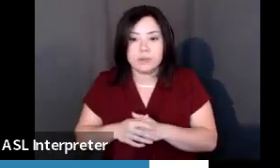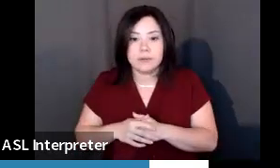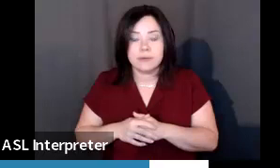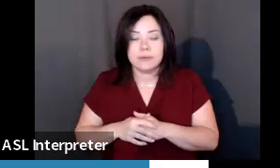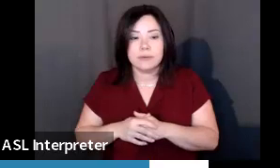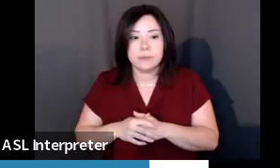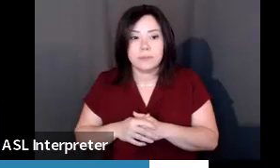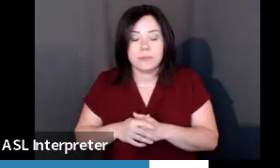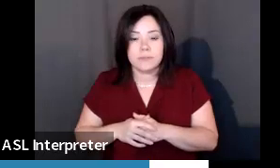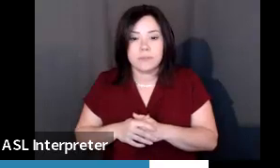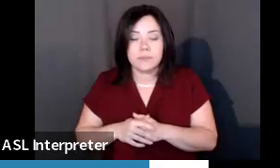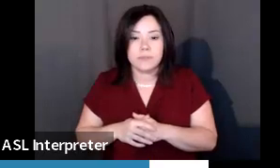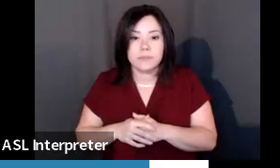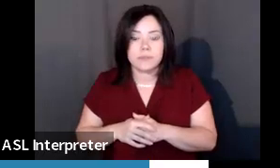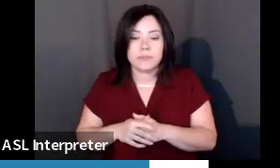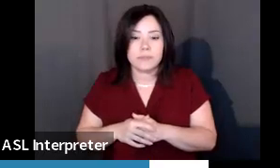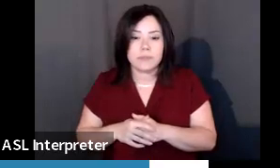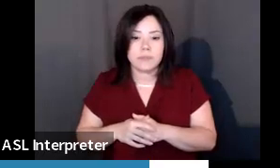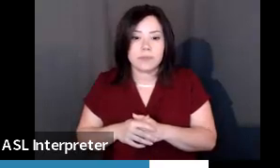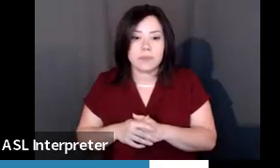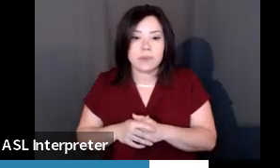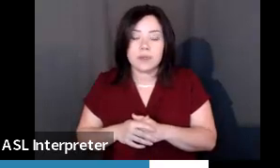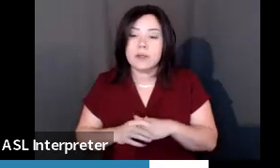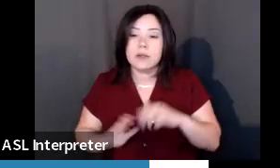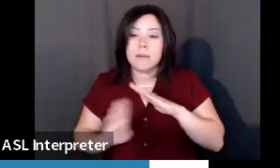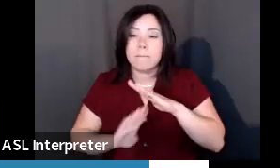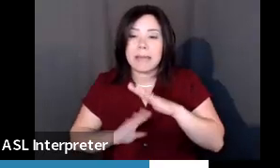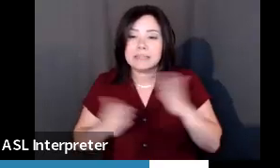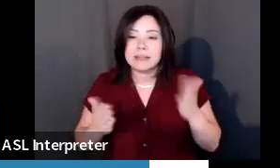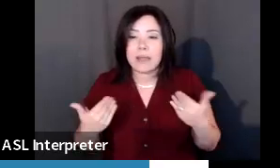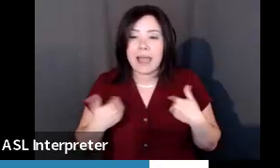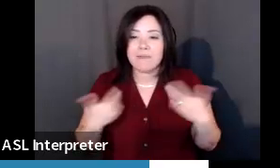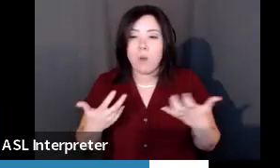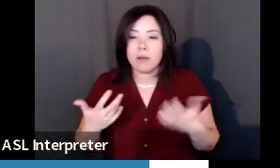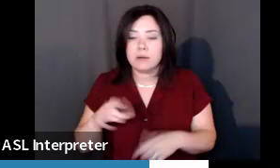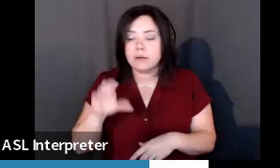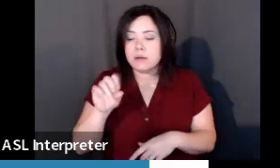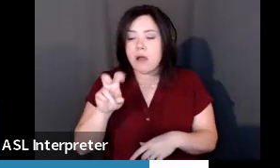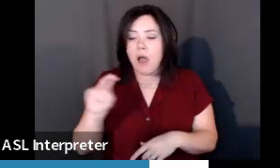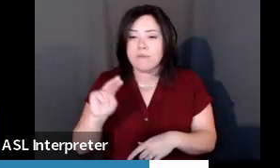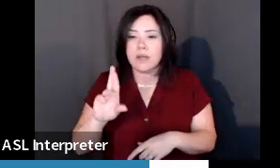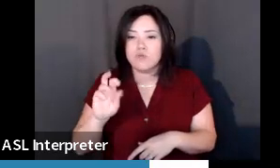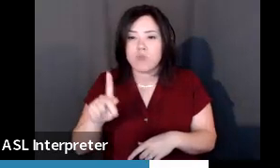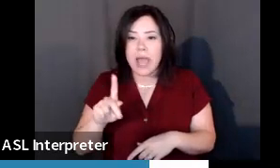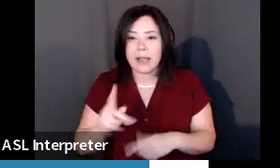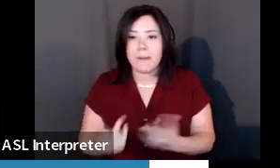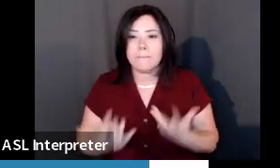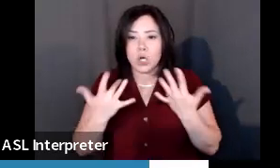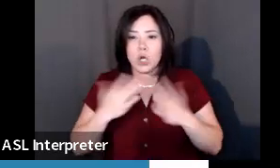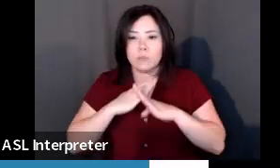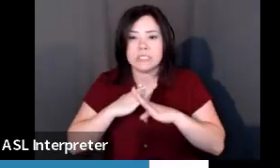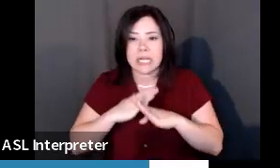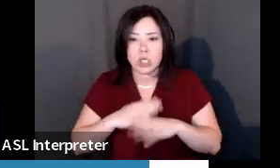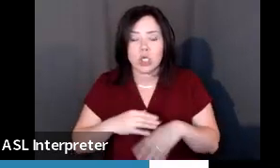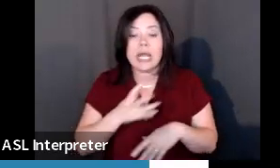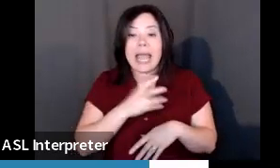really cool but super basic things that we have in our inventory are the oven rack burn protectors and the oven rack push